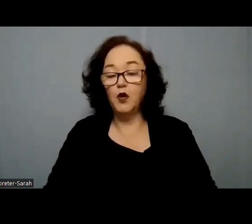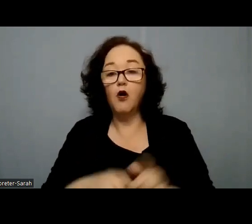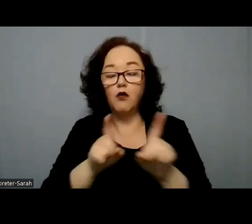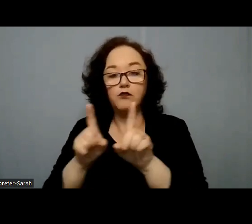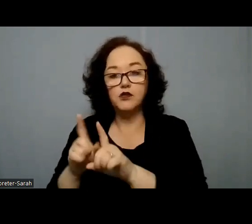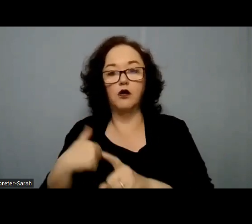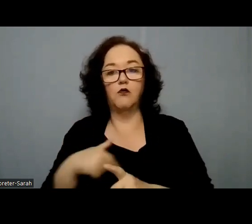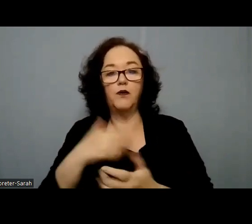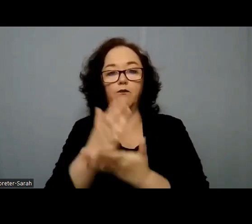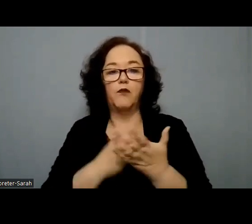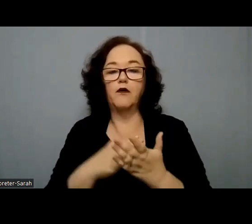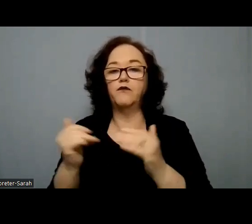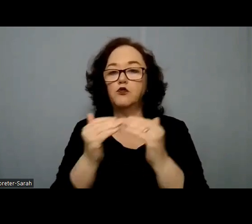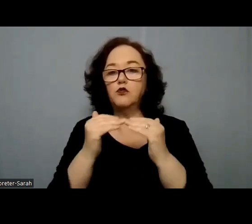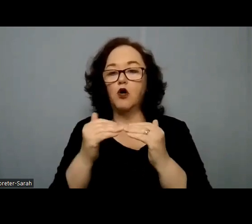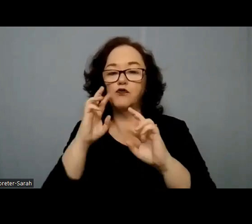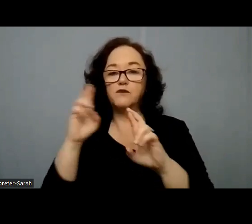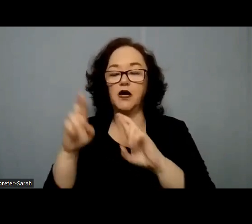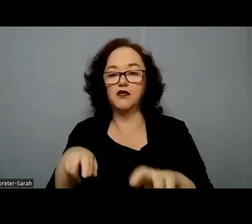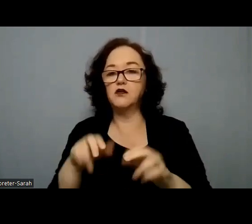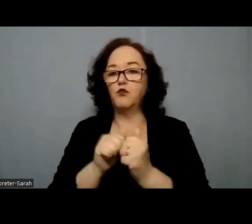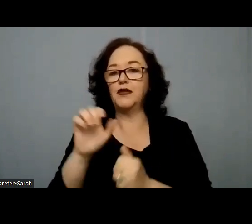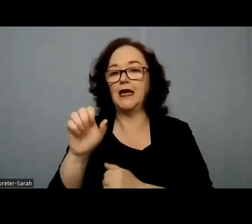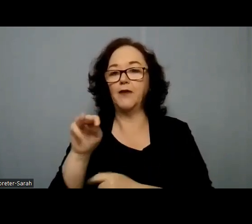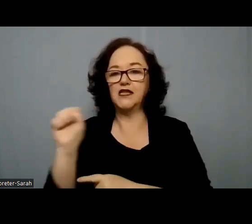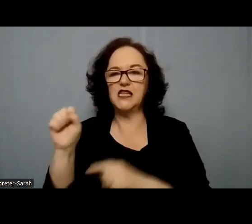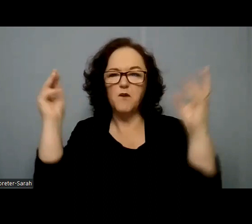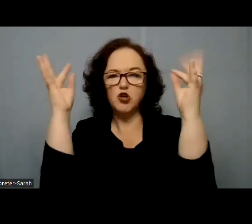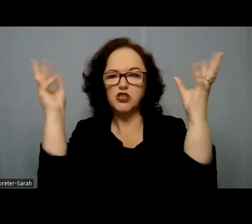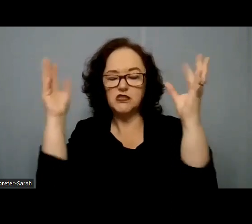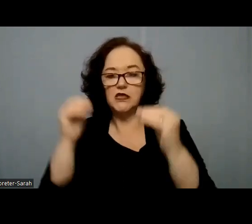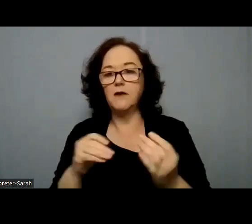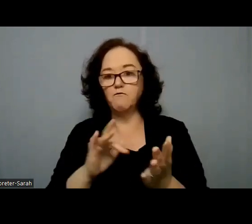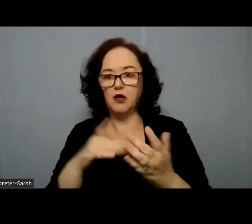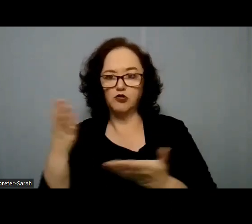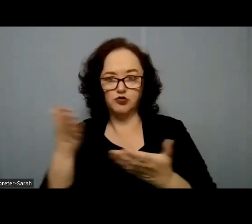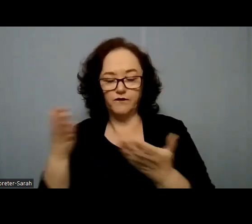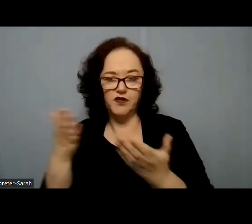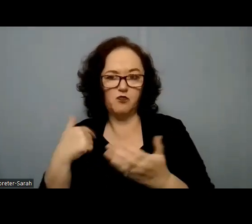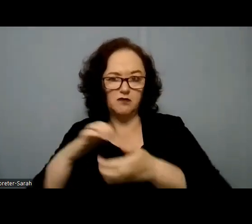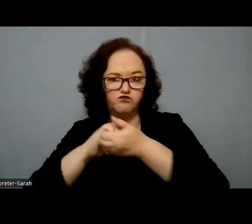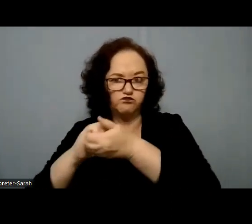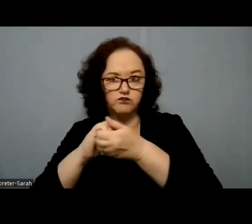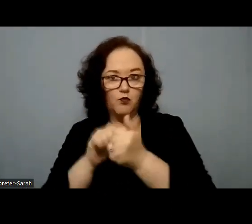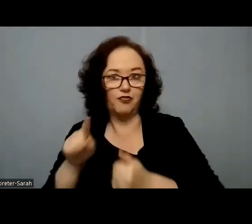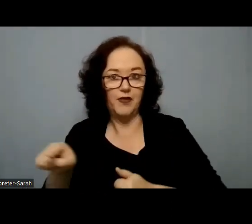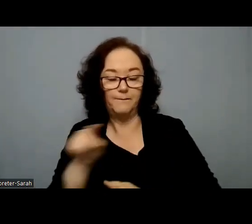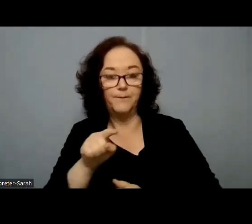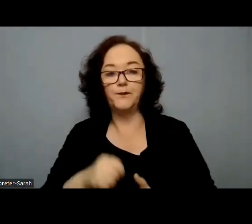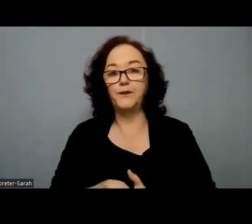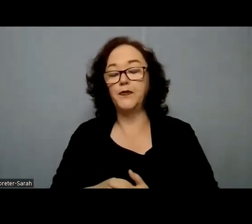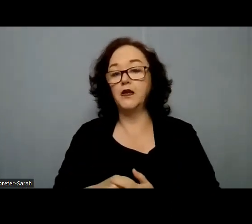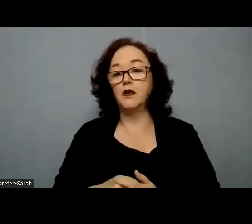co-response with our EMS systems, our emergency medical services in our systems throughout